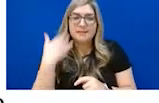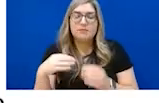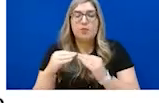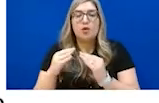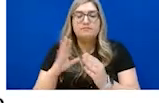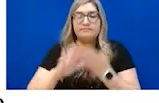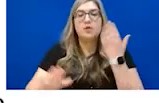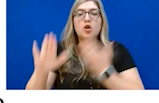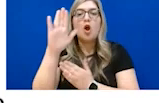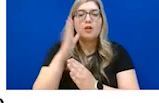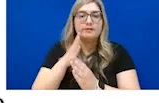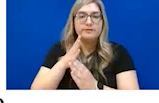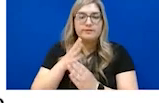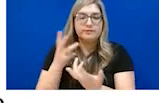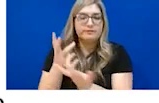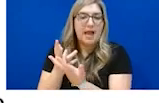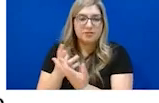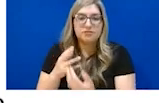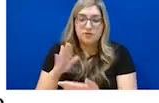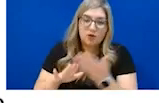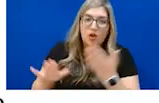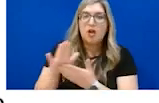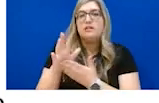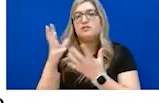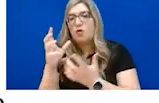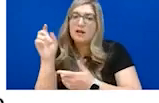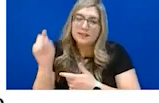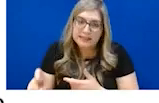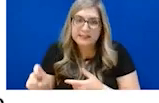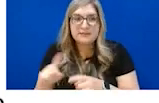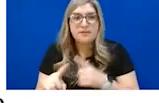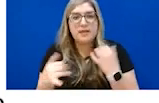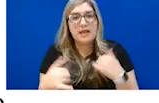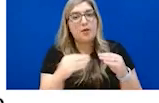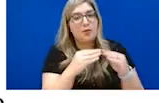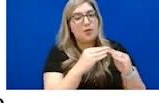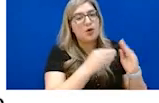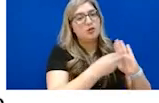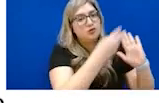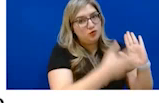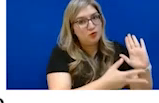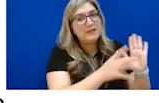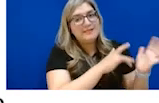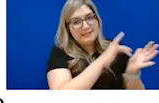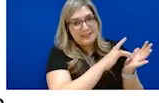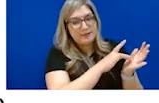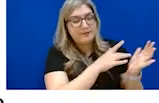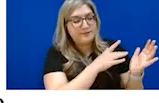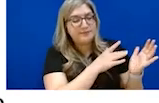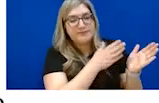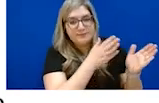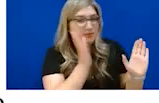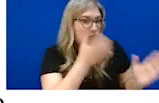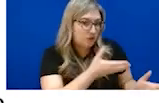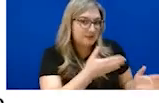questions about who gets the credit and who gets paid for that student. Those are conversations that were driven by